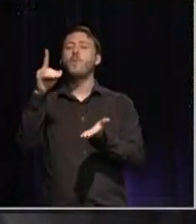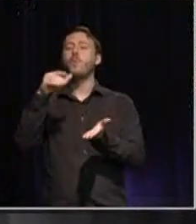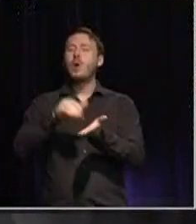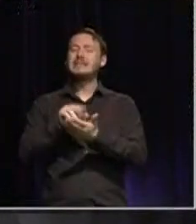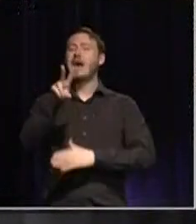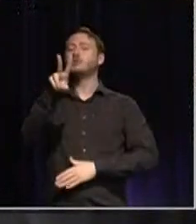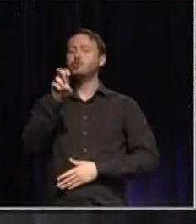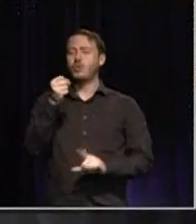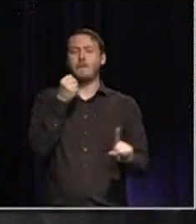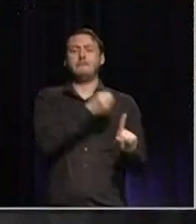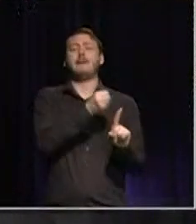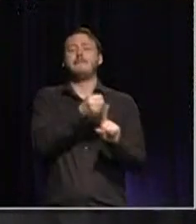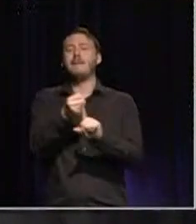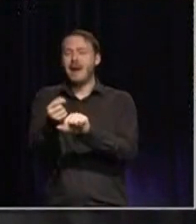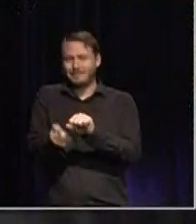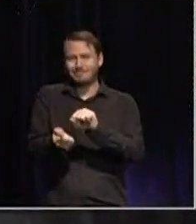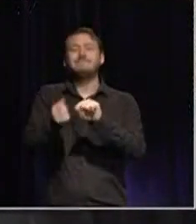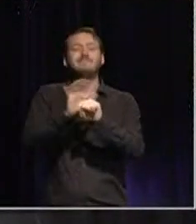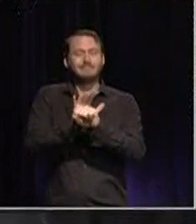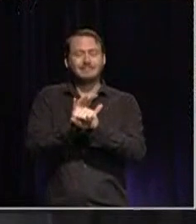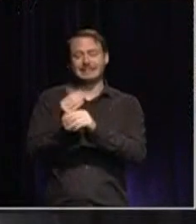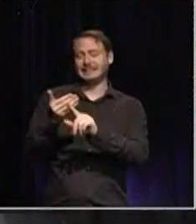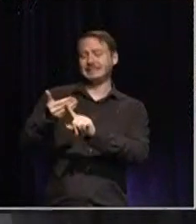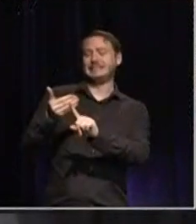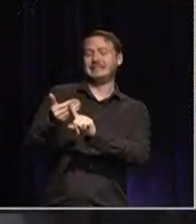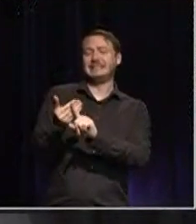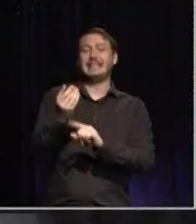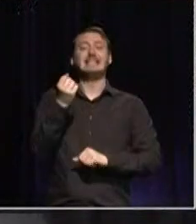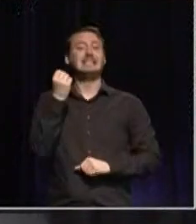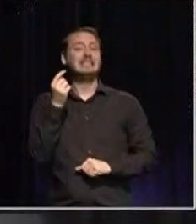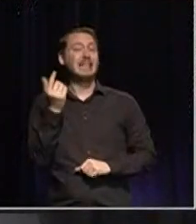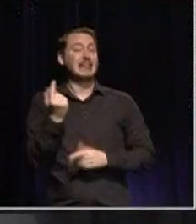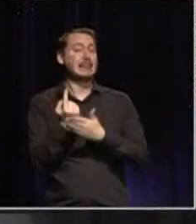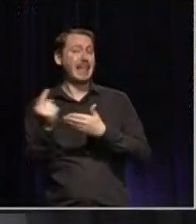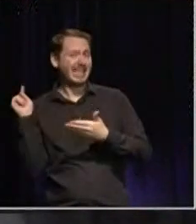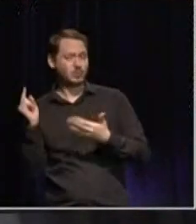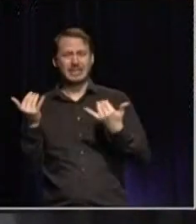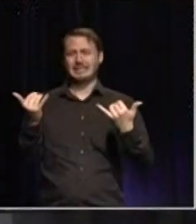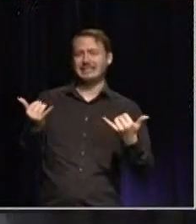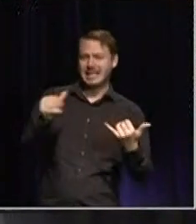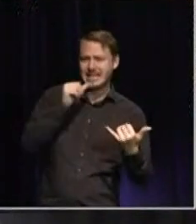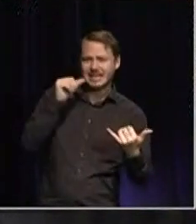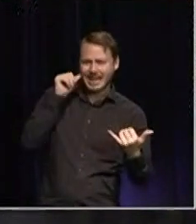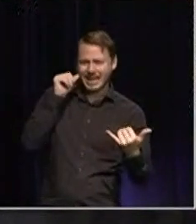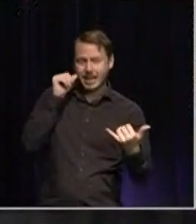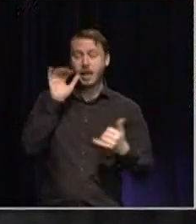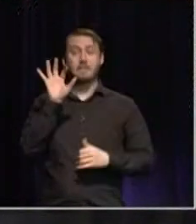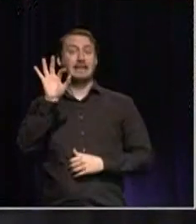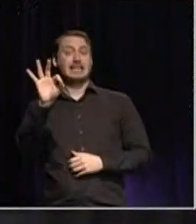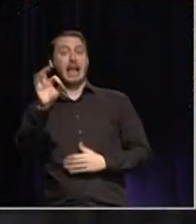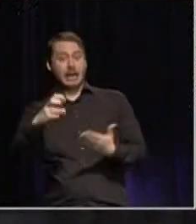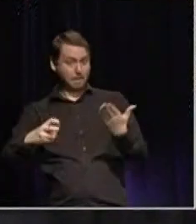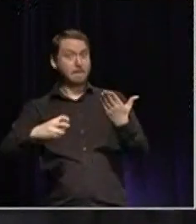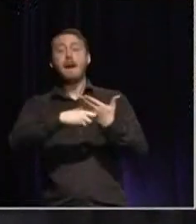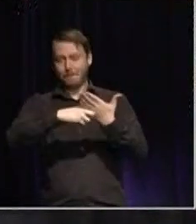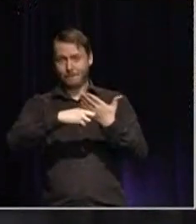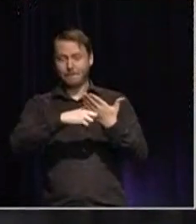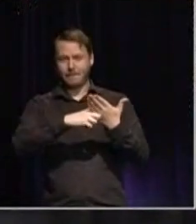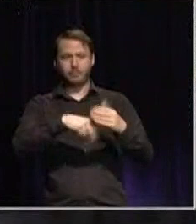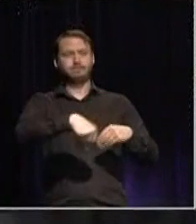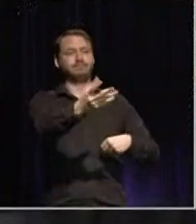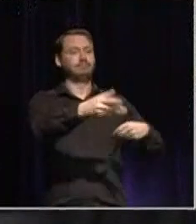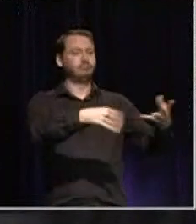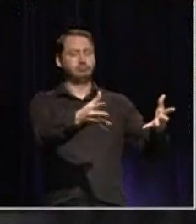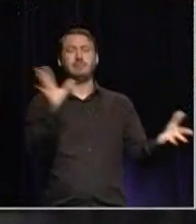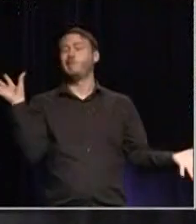inspections done between last Saturday and yesterday. 9 citations up through yesterday, so about 15